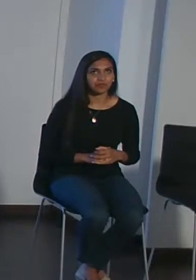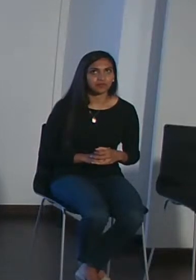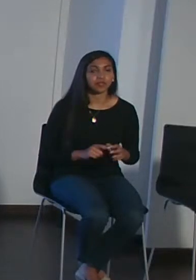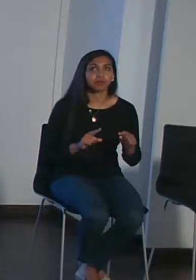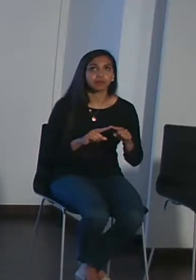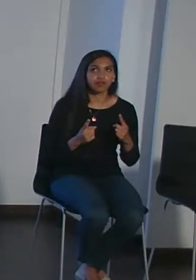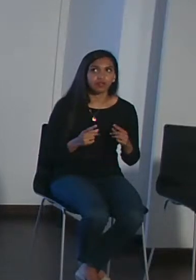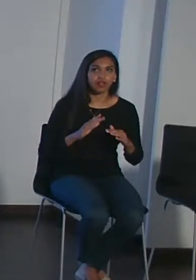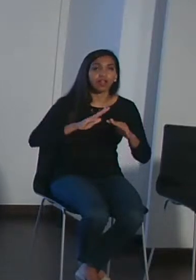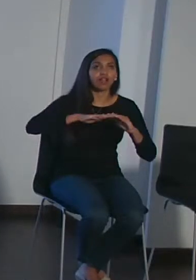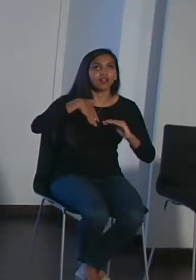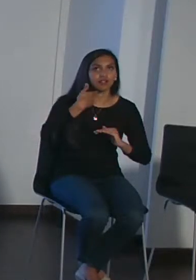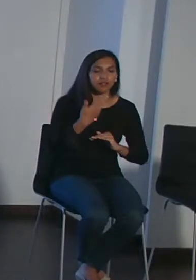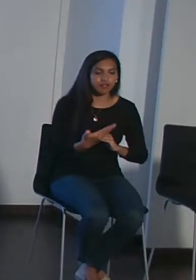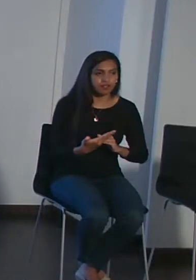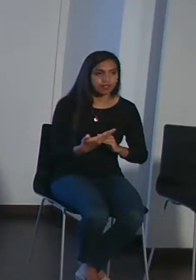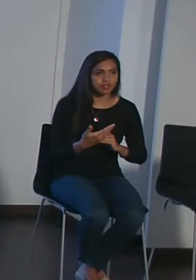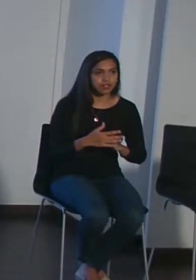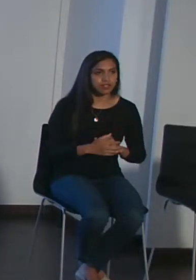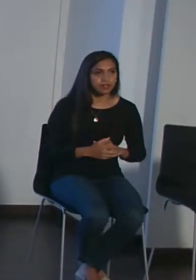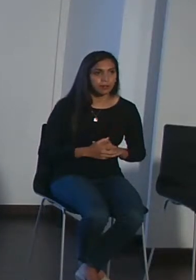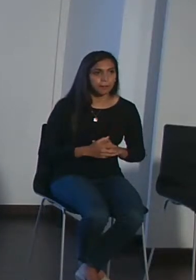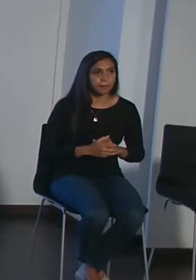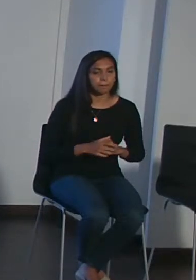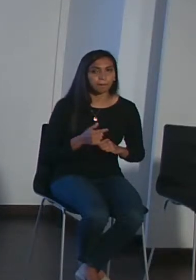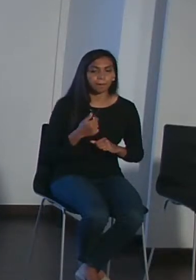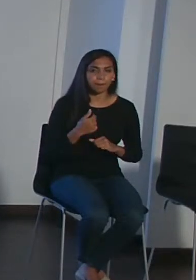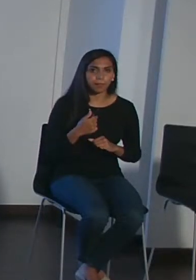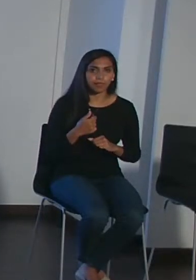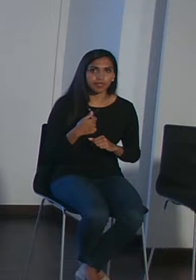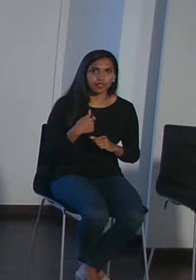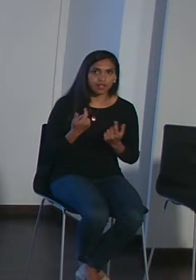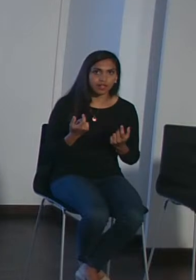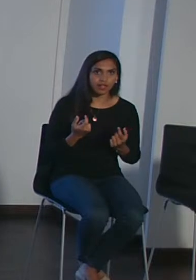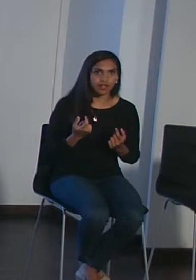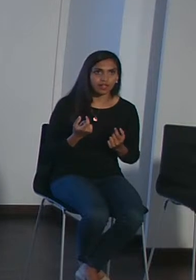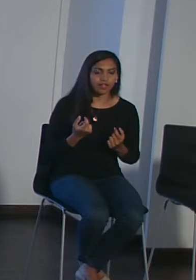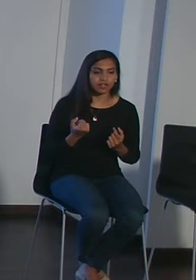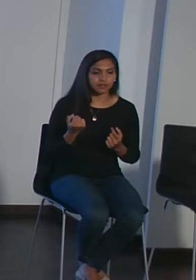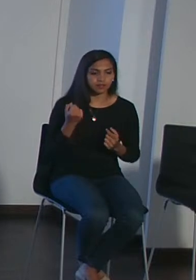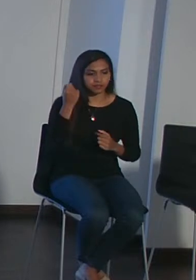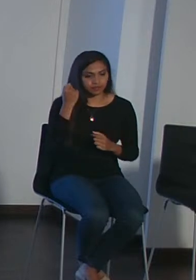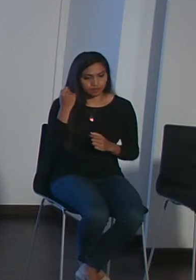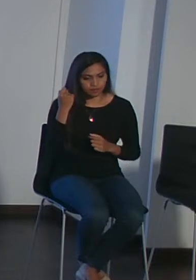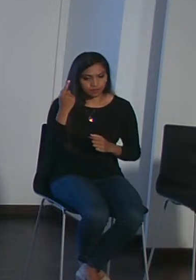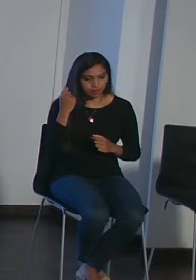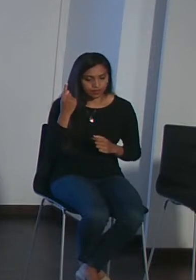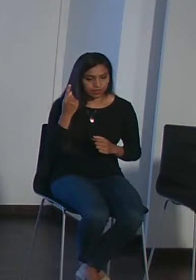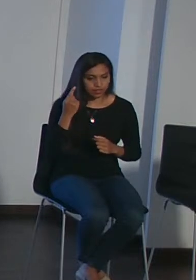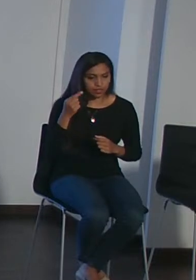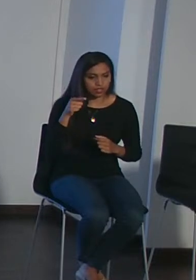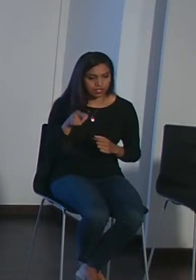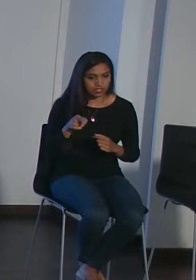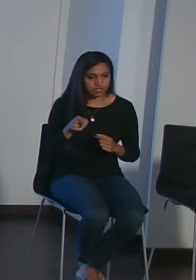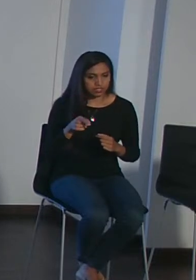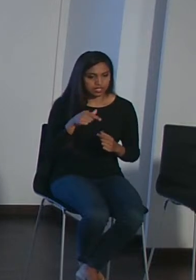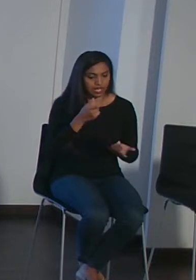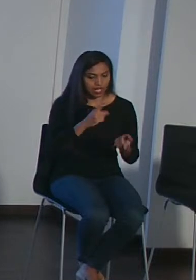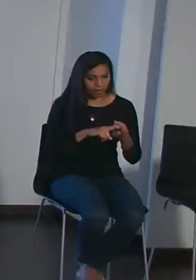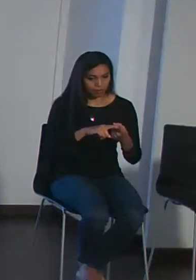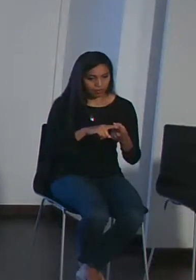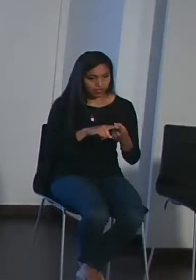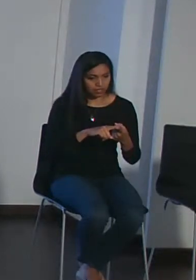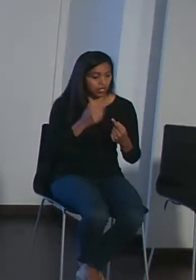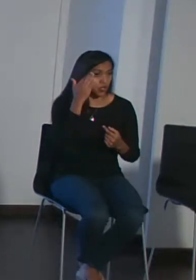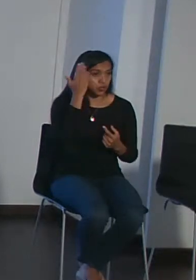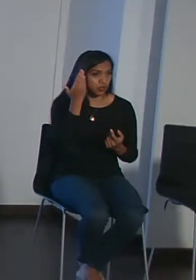then one way of doing, I sort of first stance was head on. I'll keep the screen blank. We